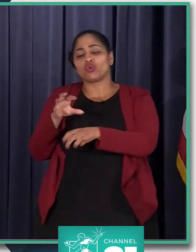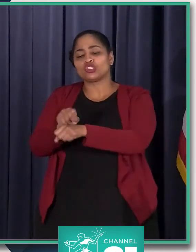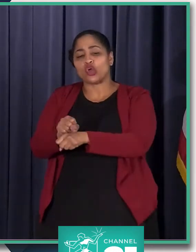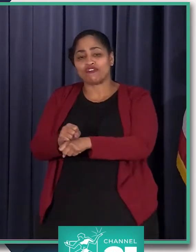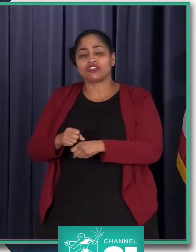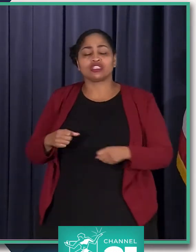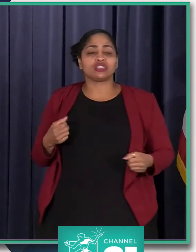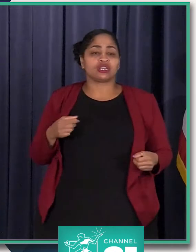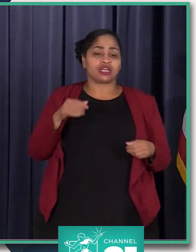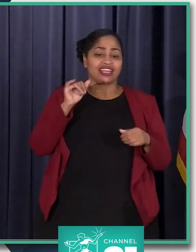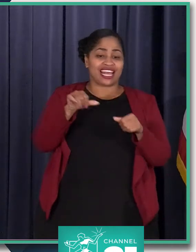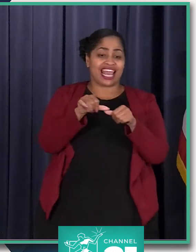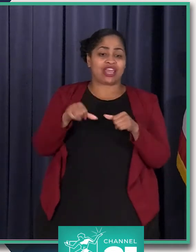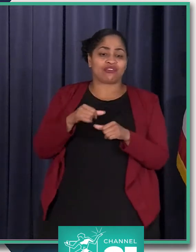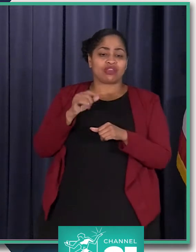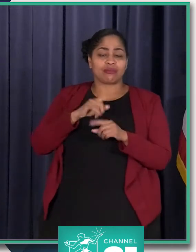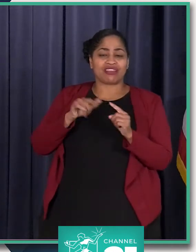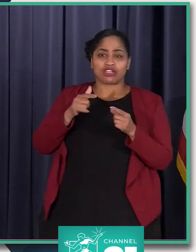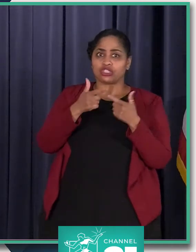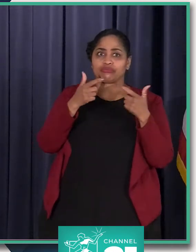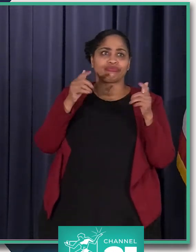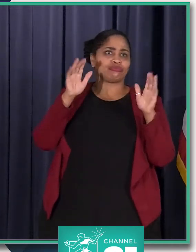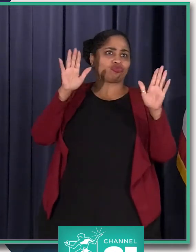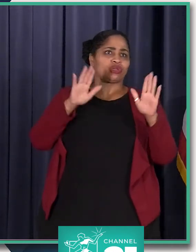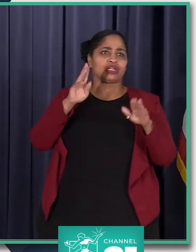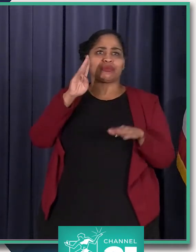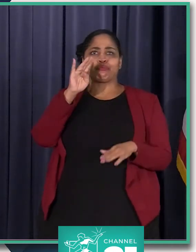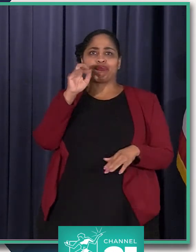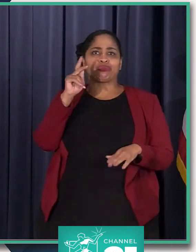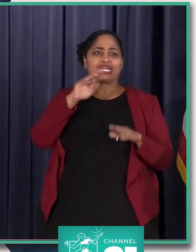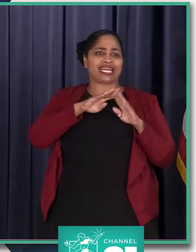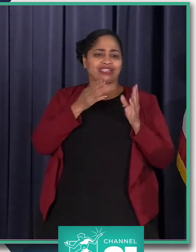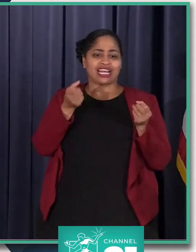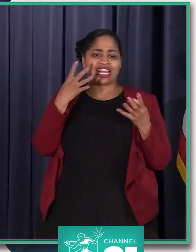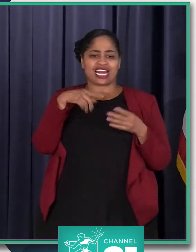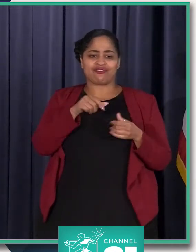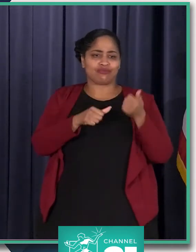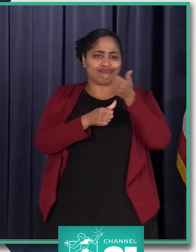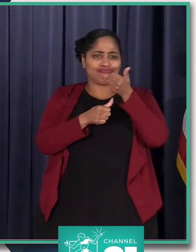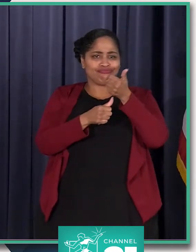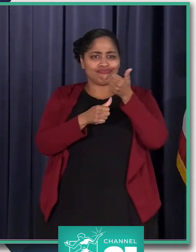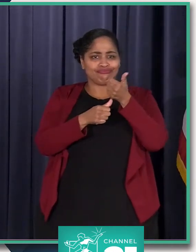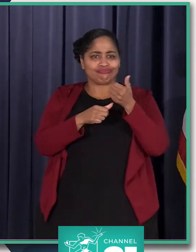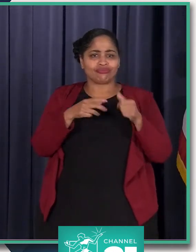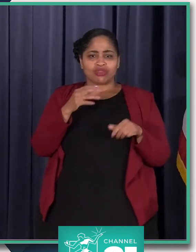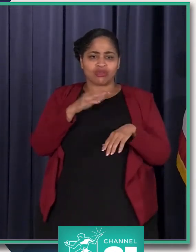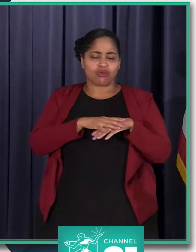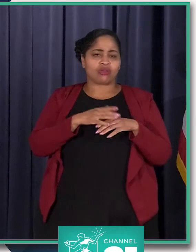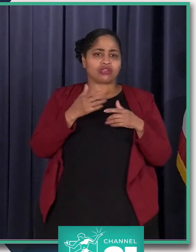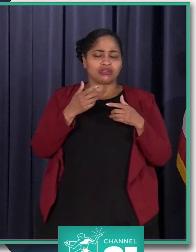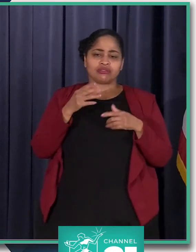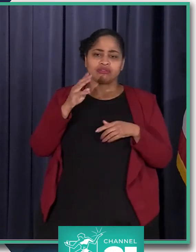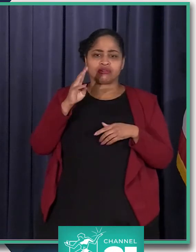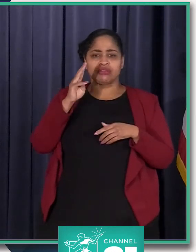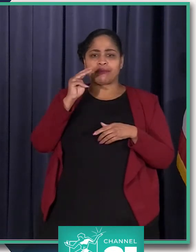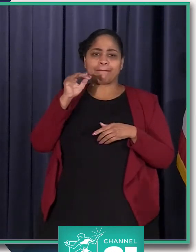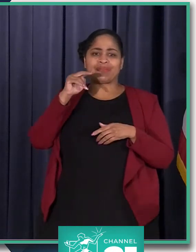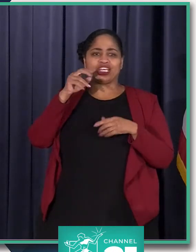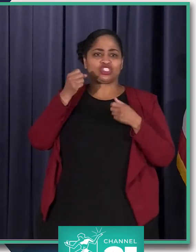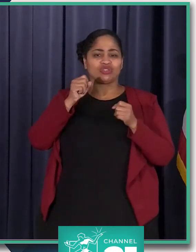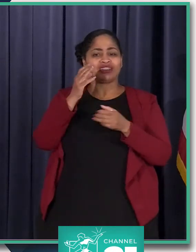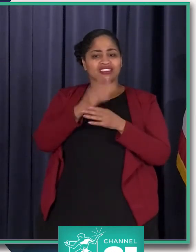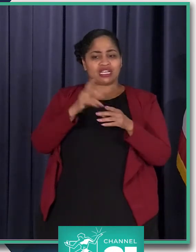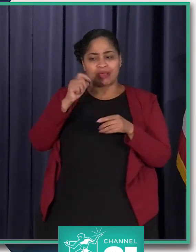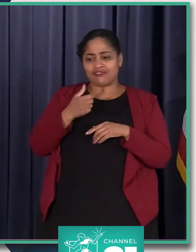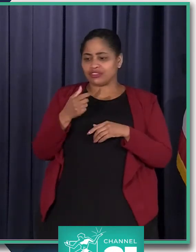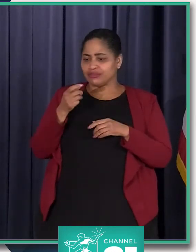Park's characterized by these great brick houses, a lot of them duplexes on some of the major cross streets. Some of those have to go.